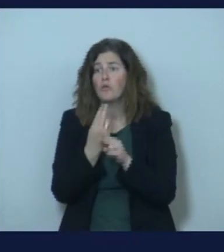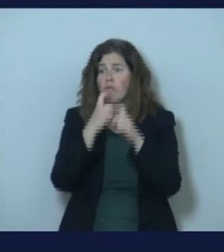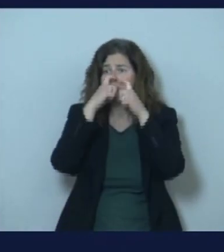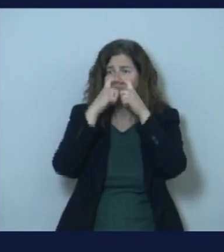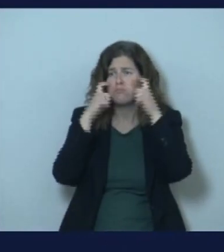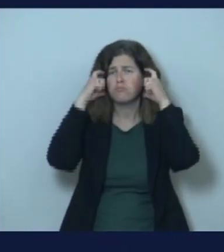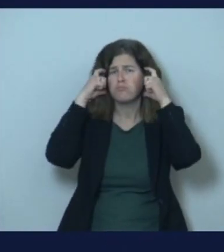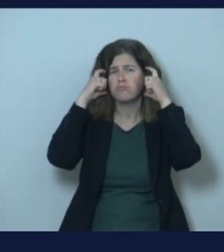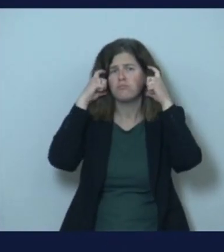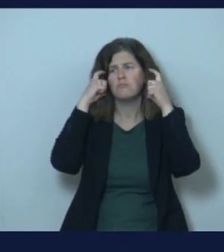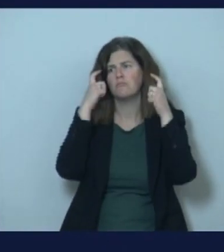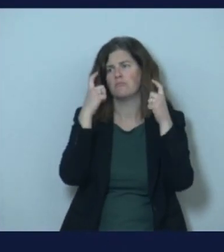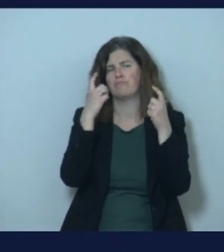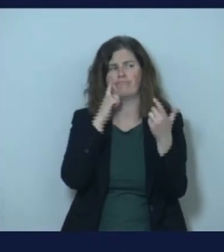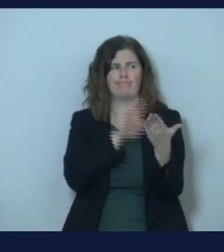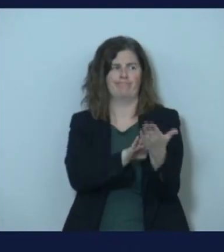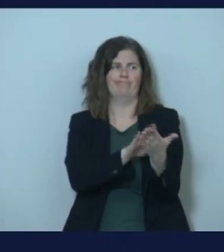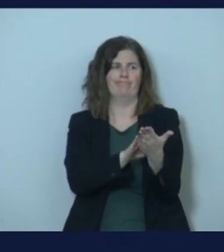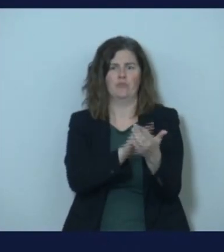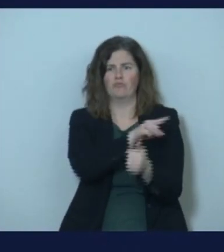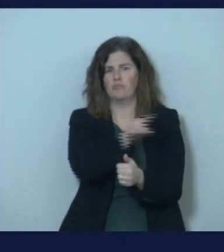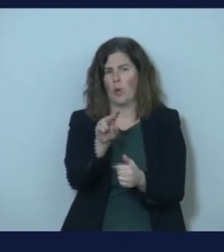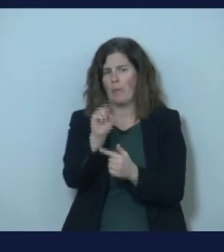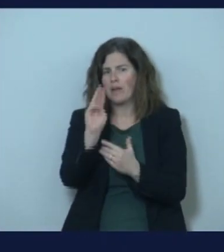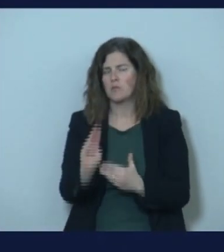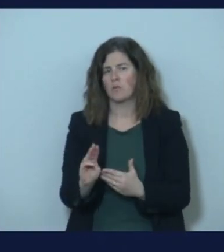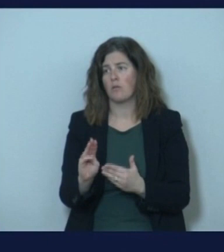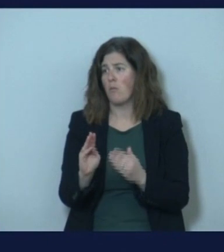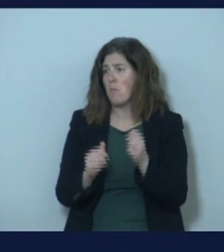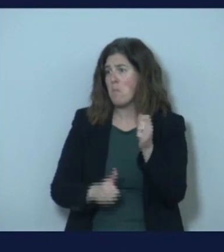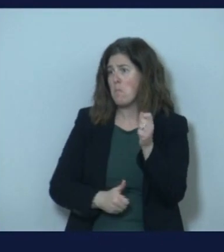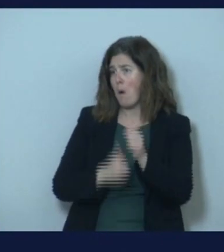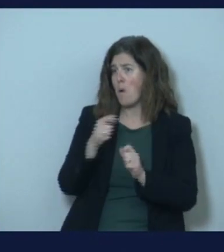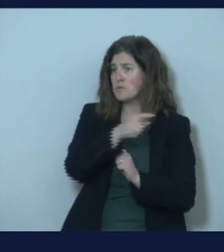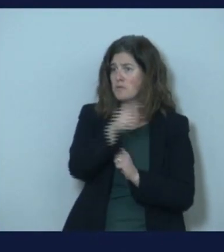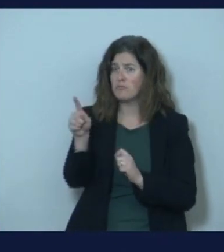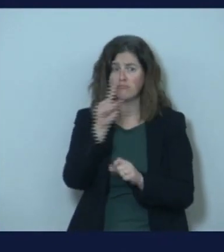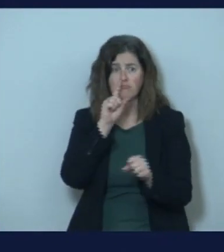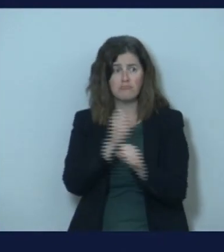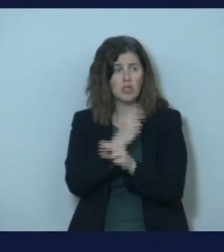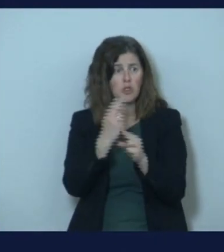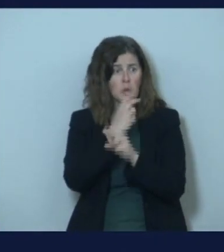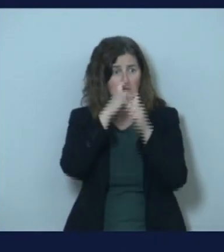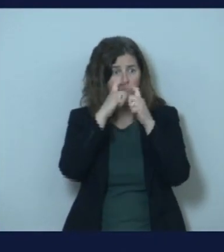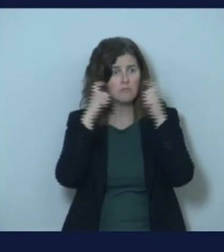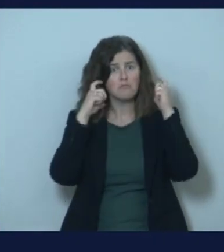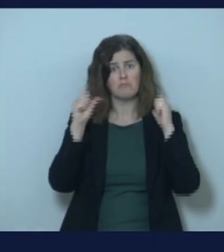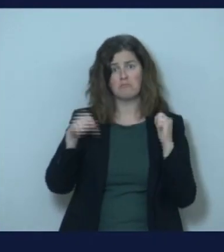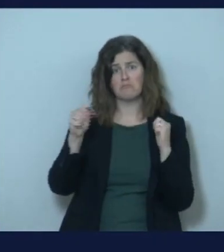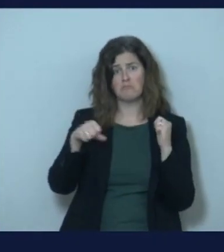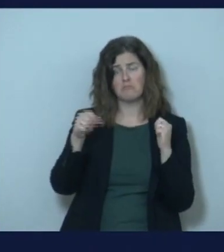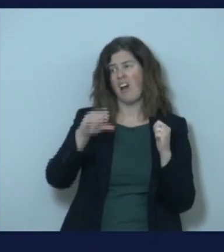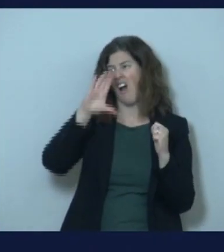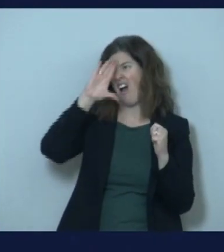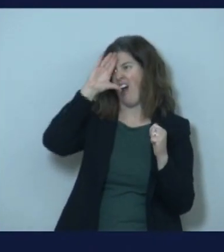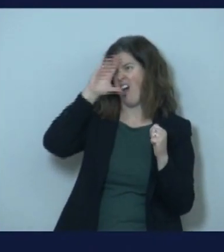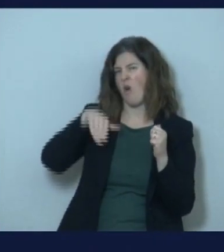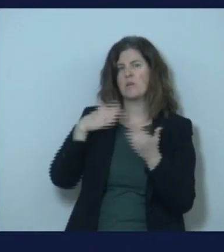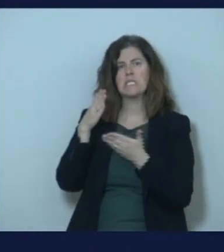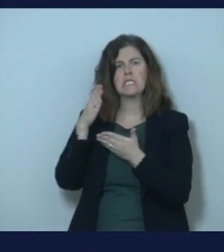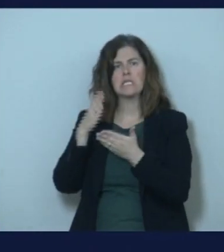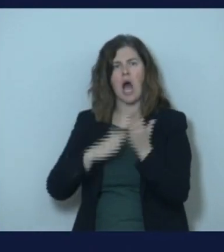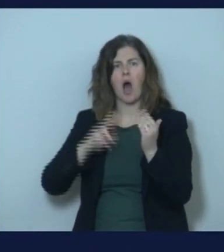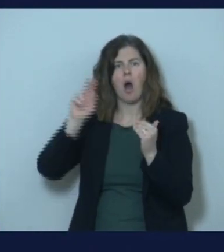I want to give New Mexicans a shout out. By and large, they're wearing them. I know that there's some